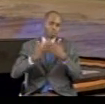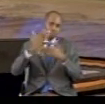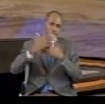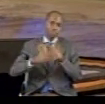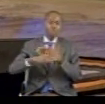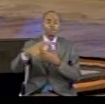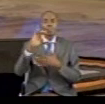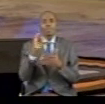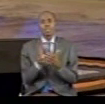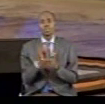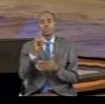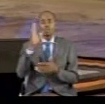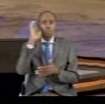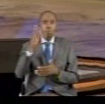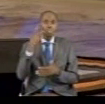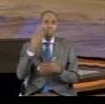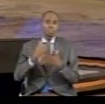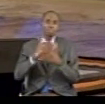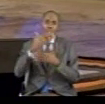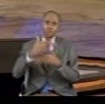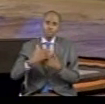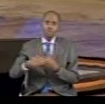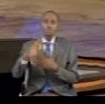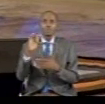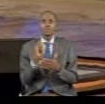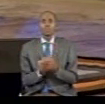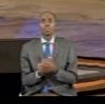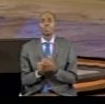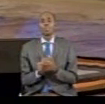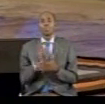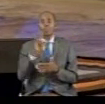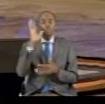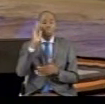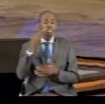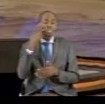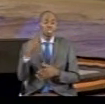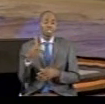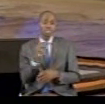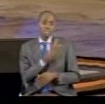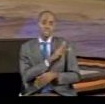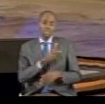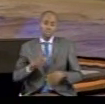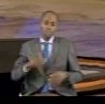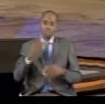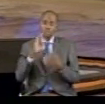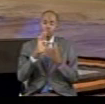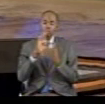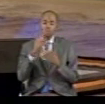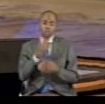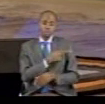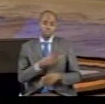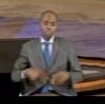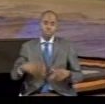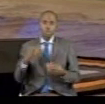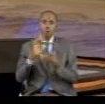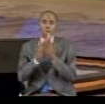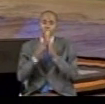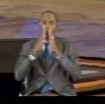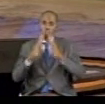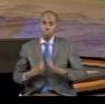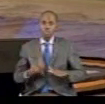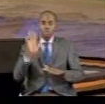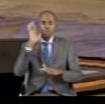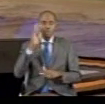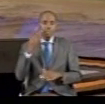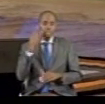beyond. You'll see the Prince of Peace. You'll see the Prince of Power. You'll see the Lord Jesus